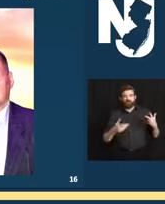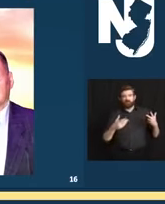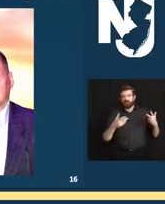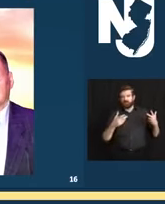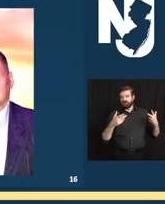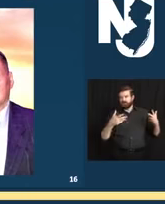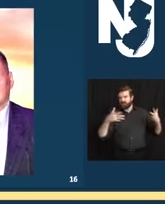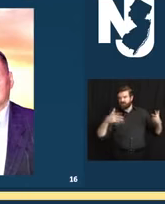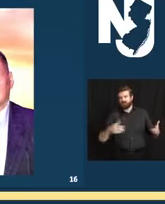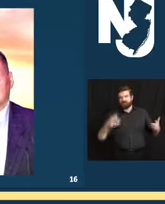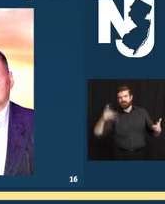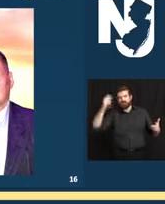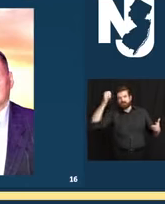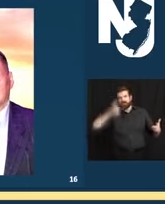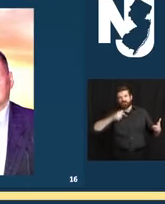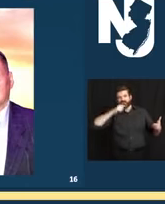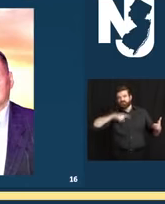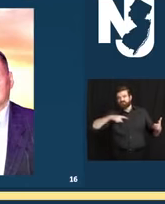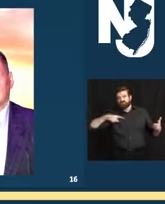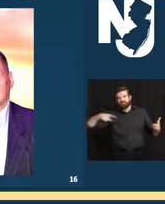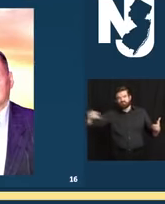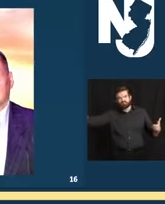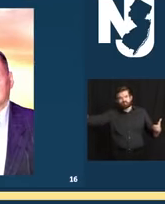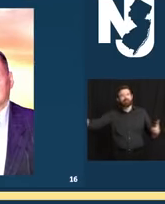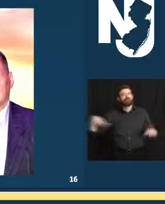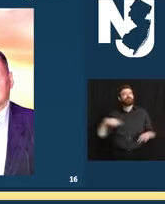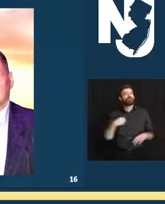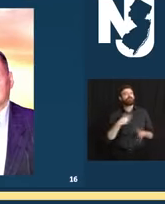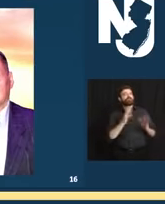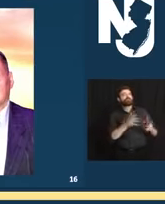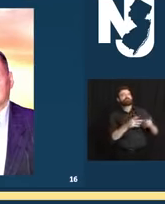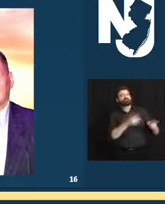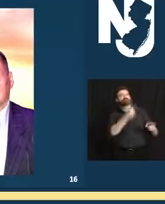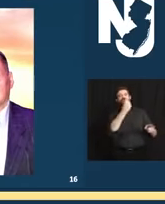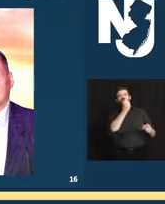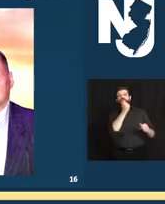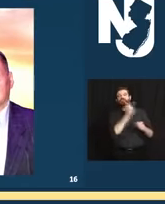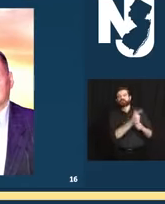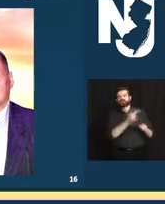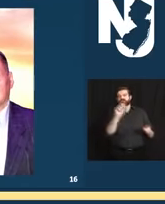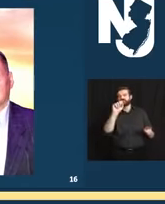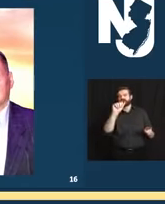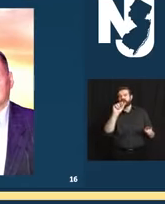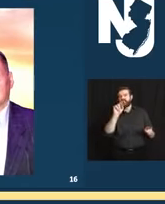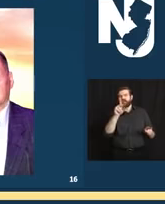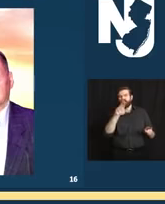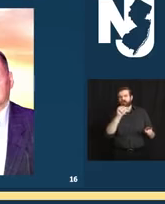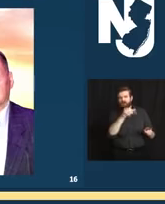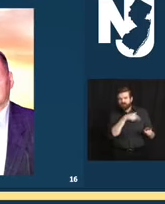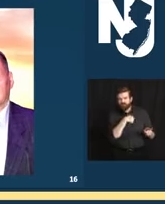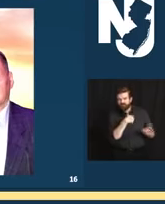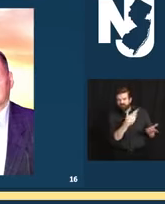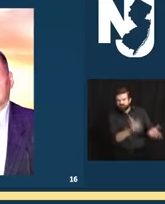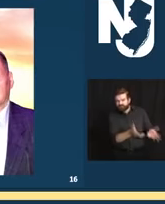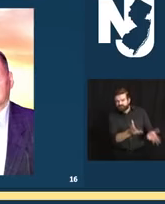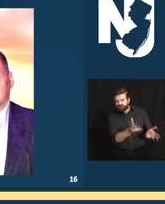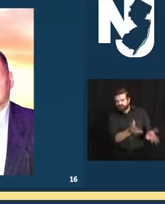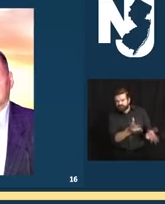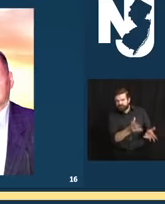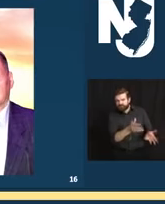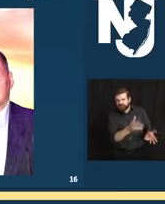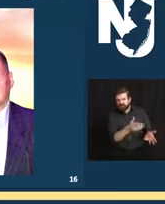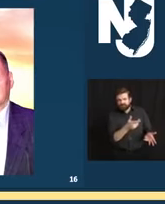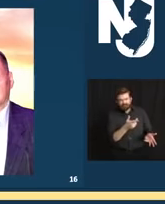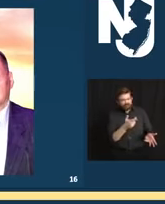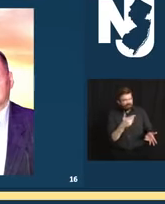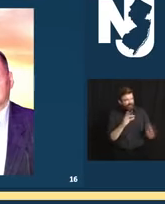extraordinary conversation about this extraordinary family tragedy. So in addition to, again, the children and